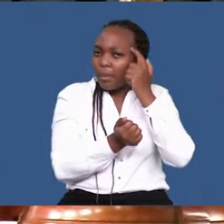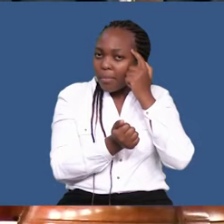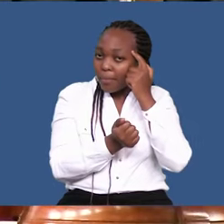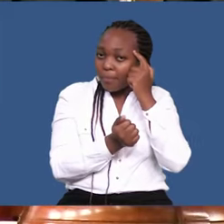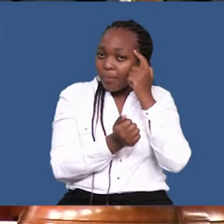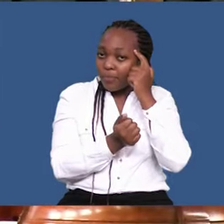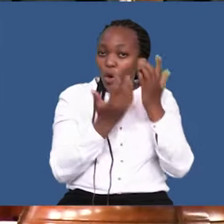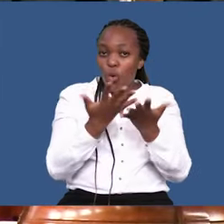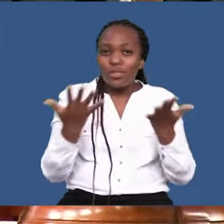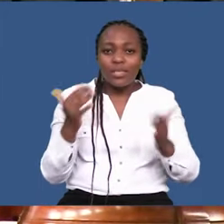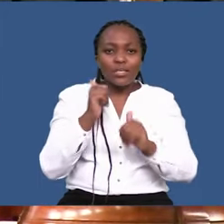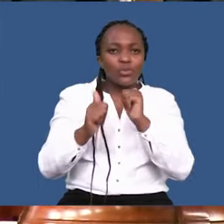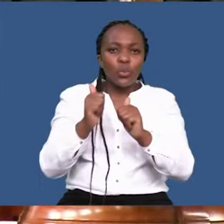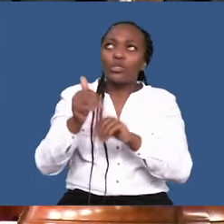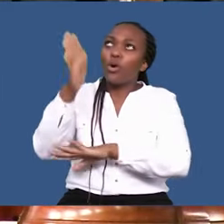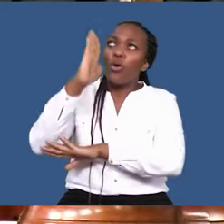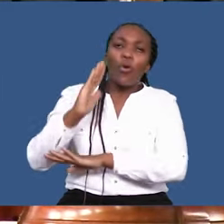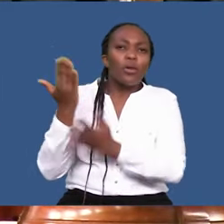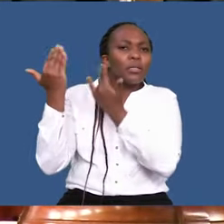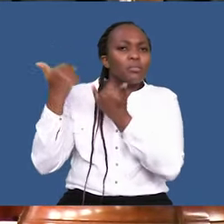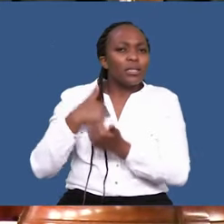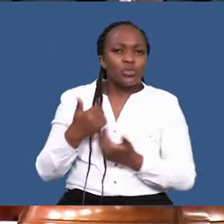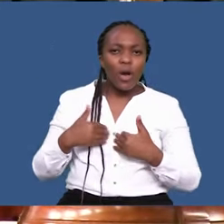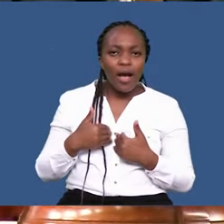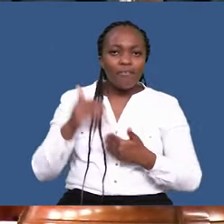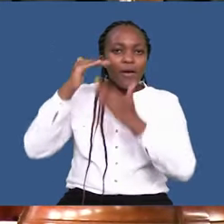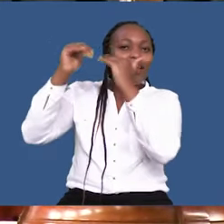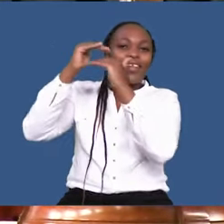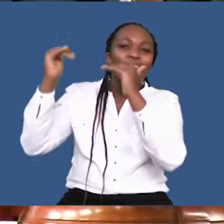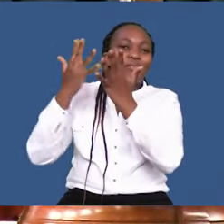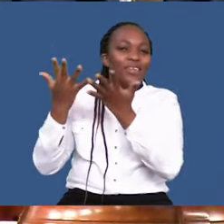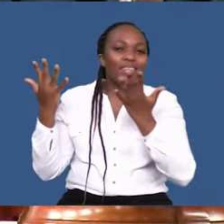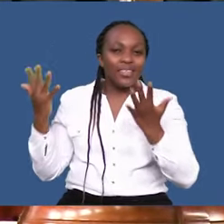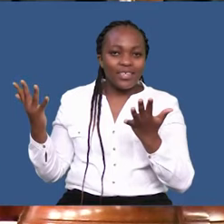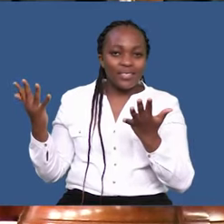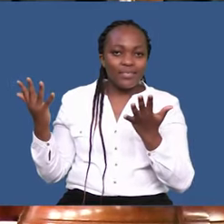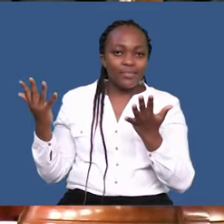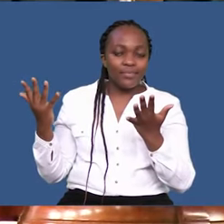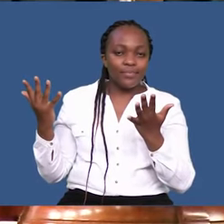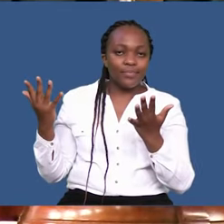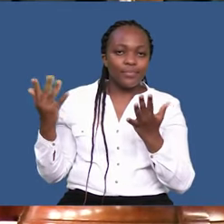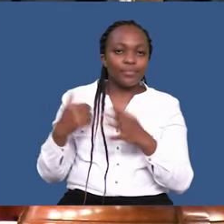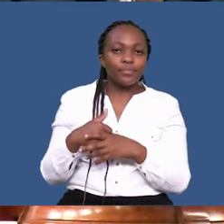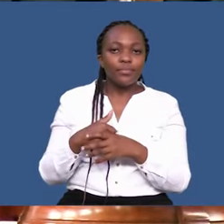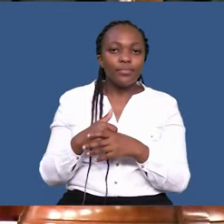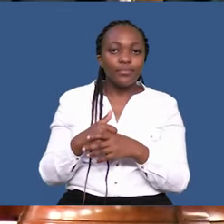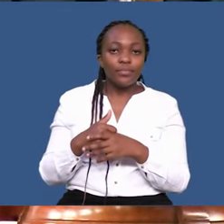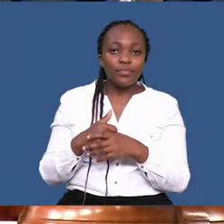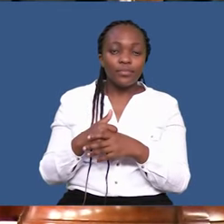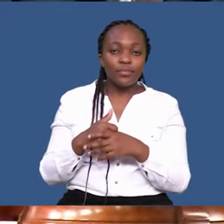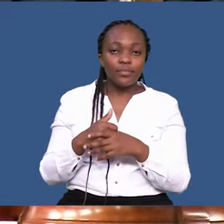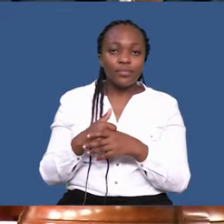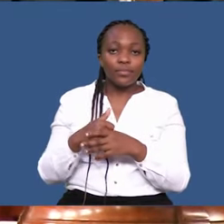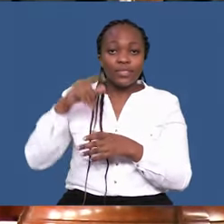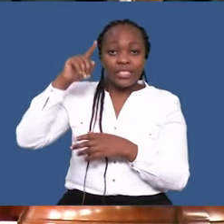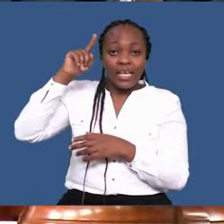things above, where Christ is seated. And